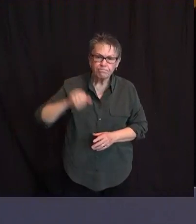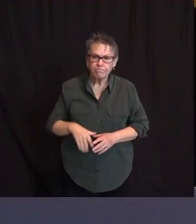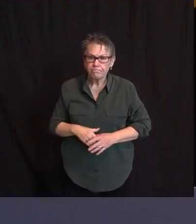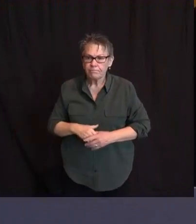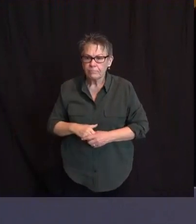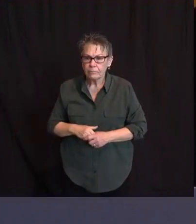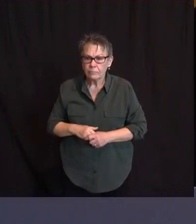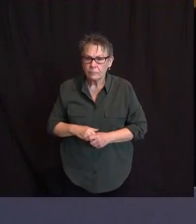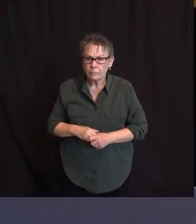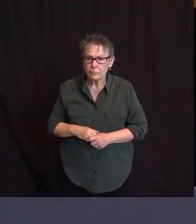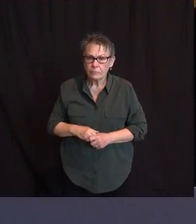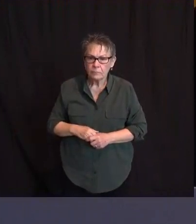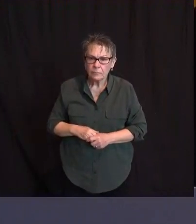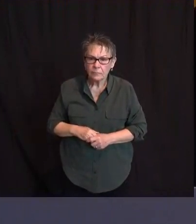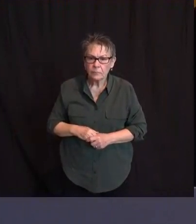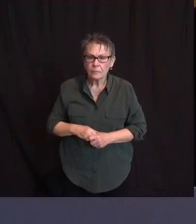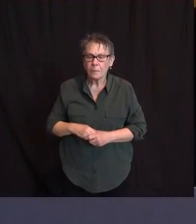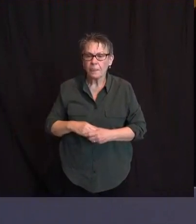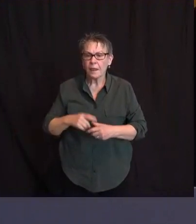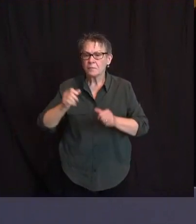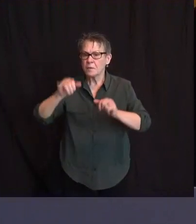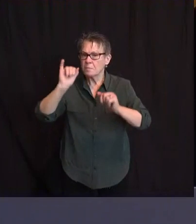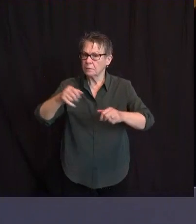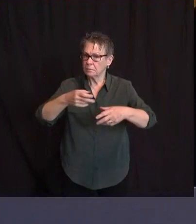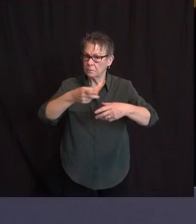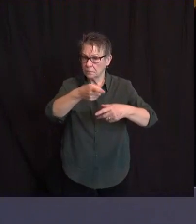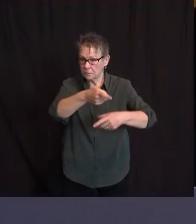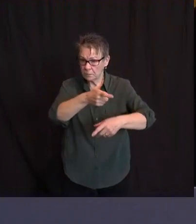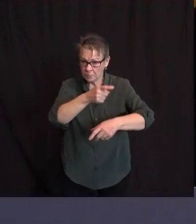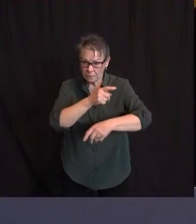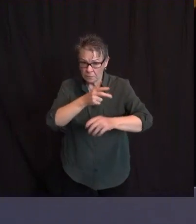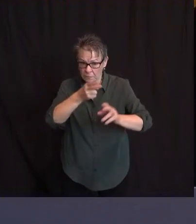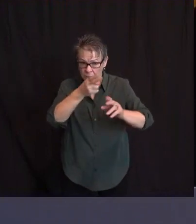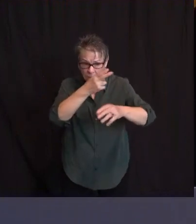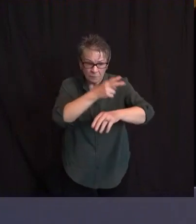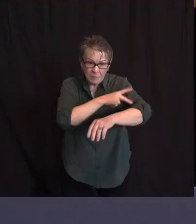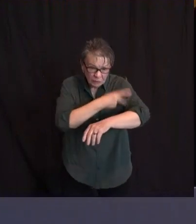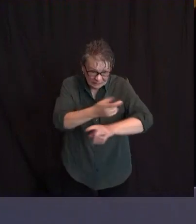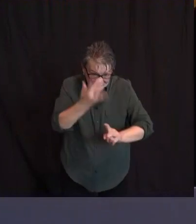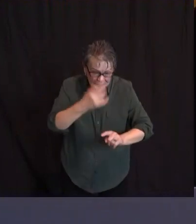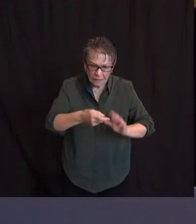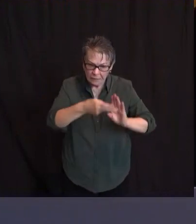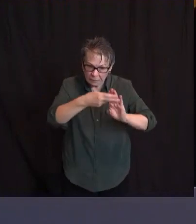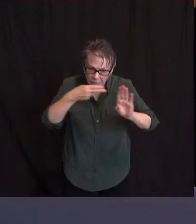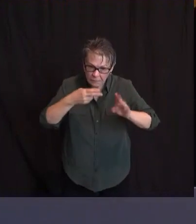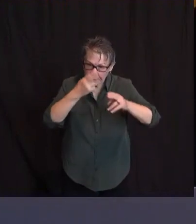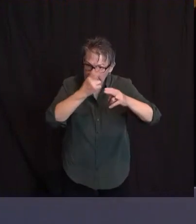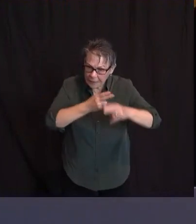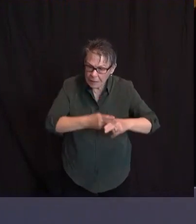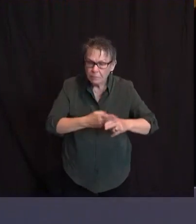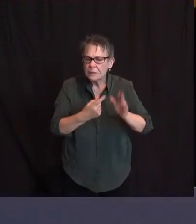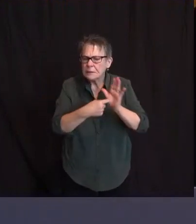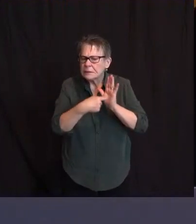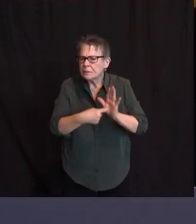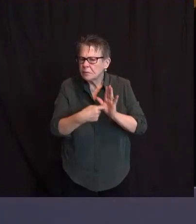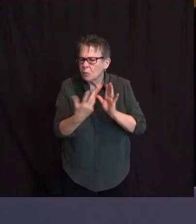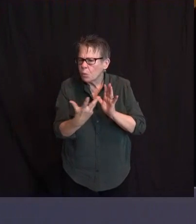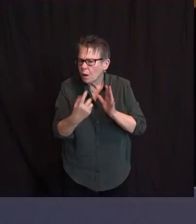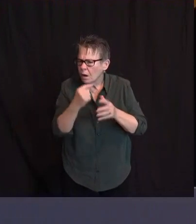with exposure at a facility with an outbreak; symptomatic, tests negative, could have a respiratory illness, not